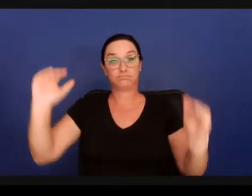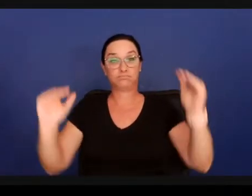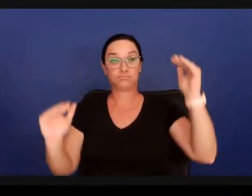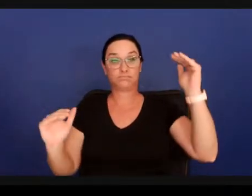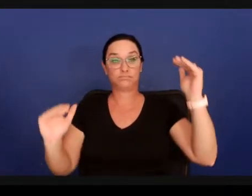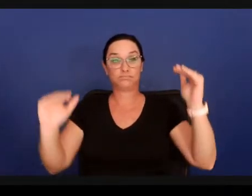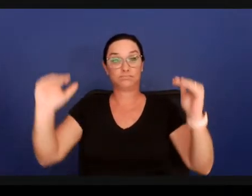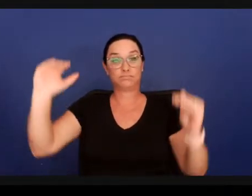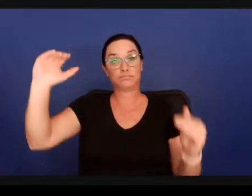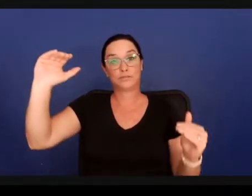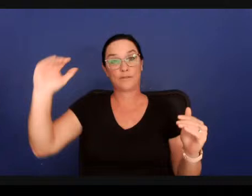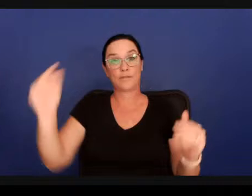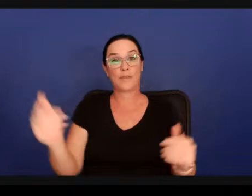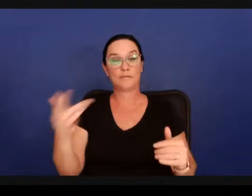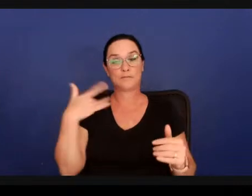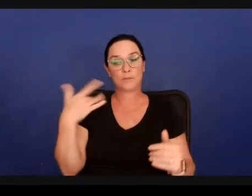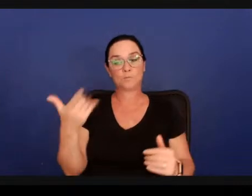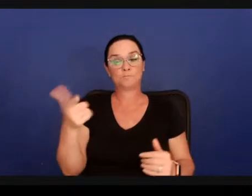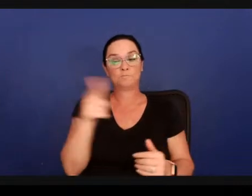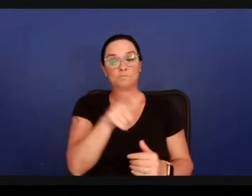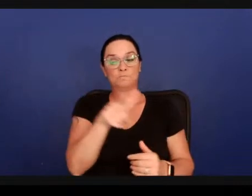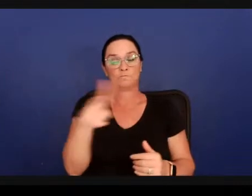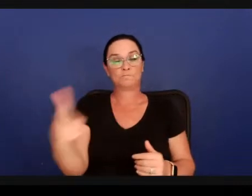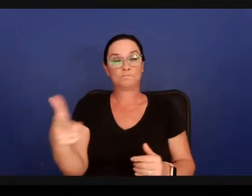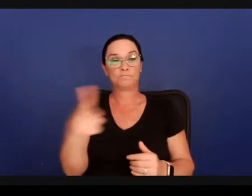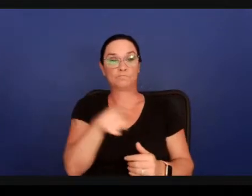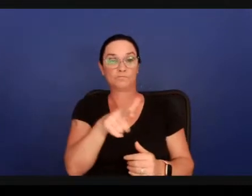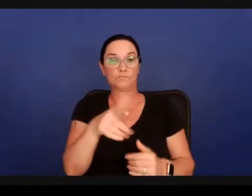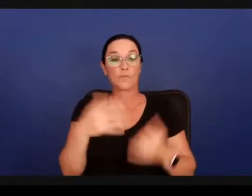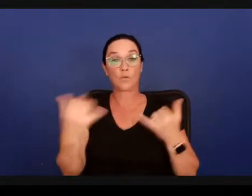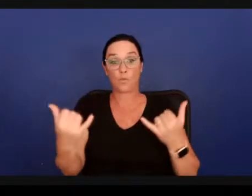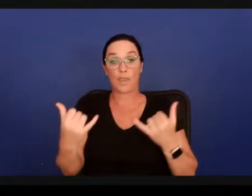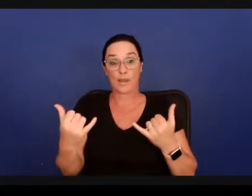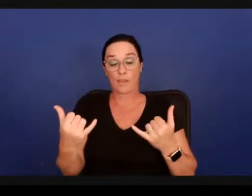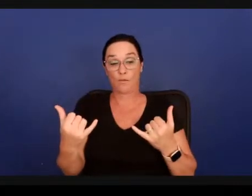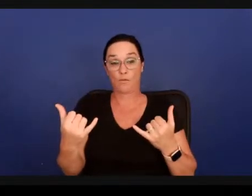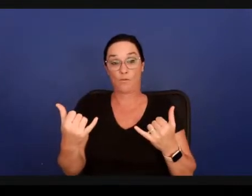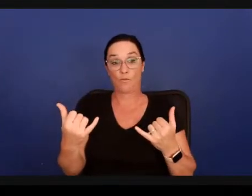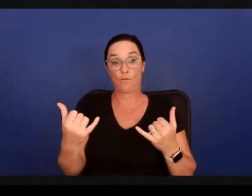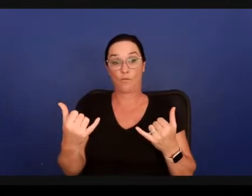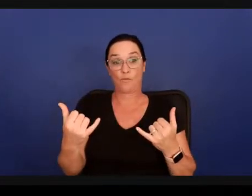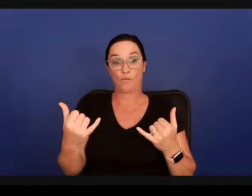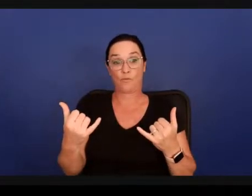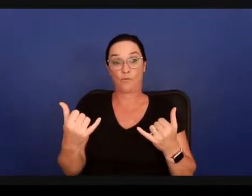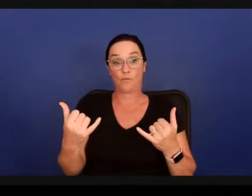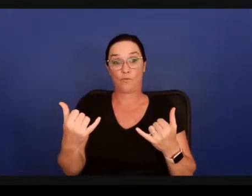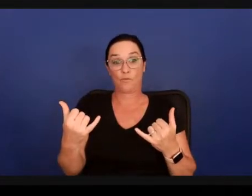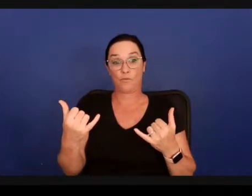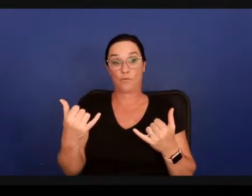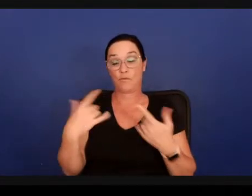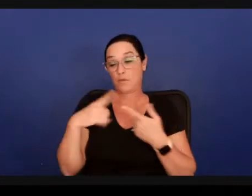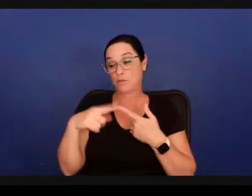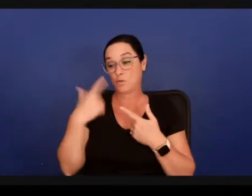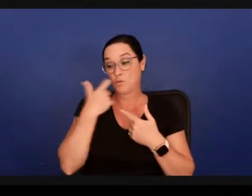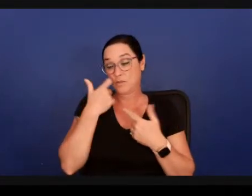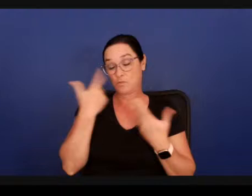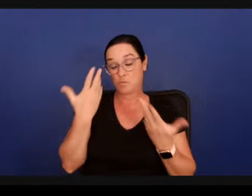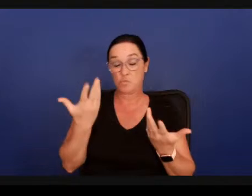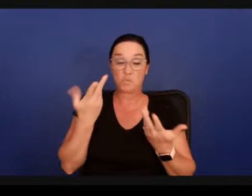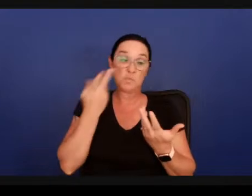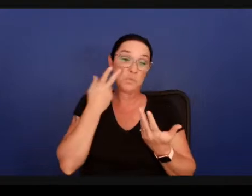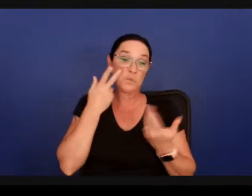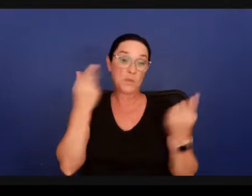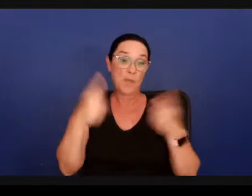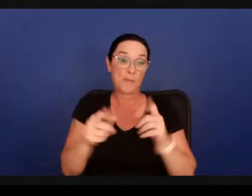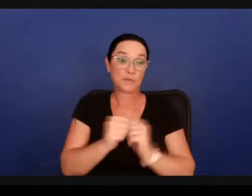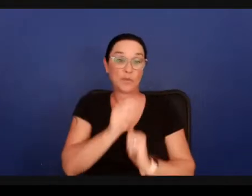are switching off to some degree. And right now, it appears to, at least up until recently, maybe it still is, we'll have to wait and see what Mauna Loa does, but